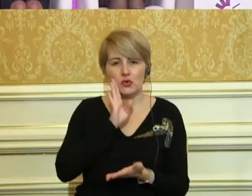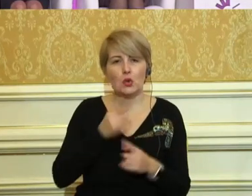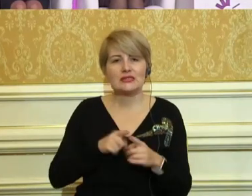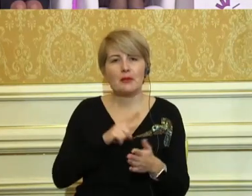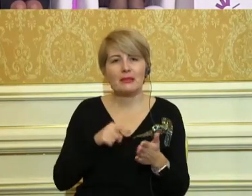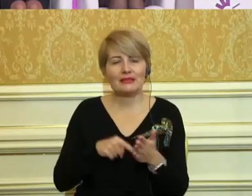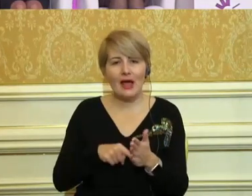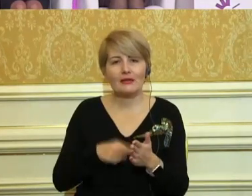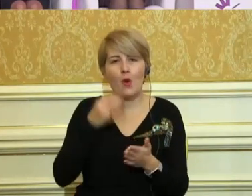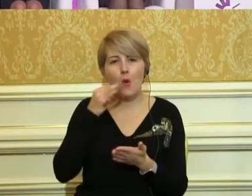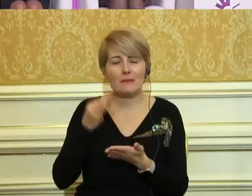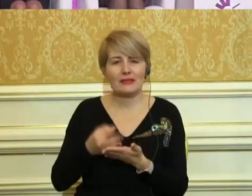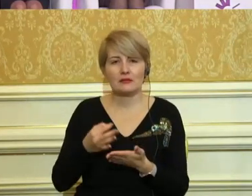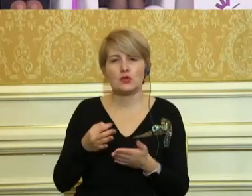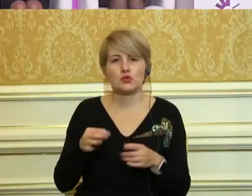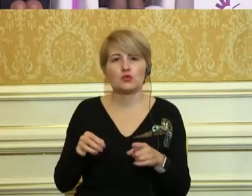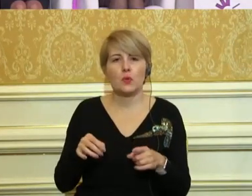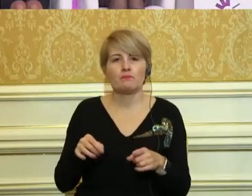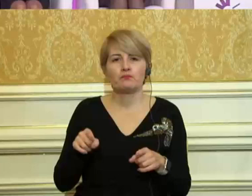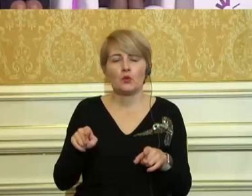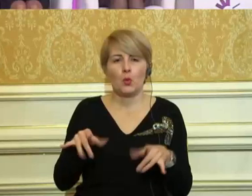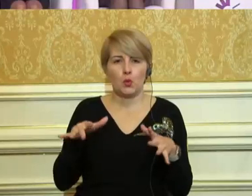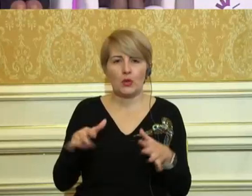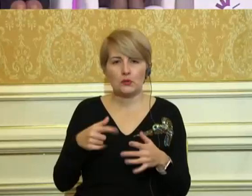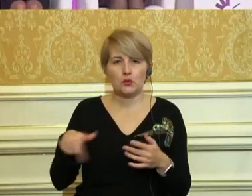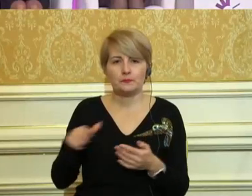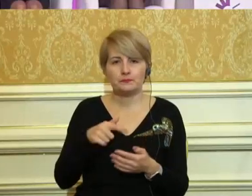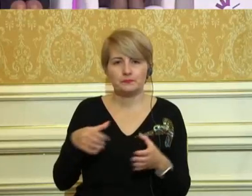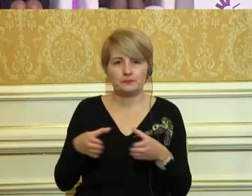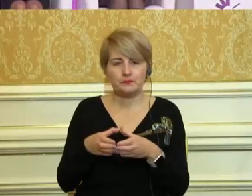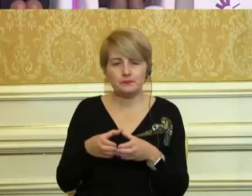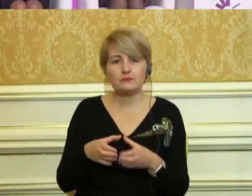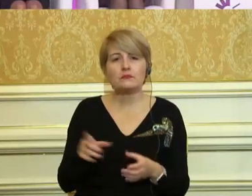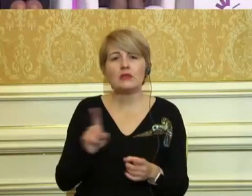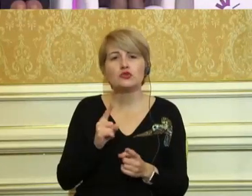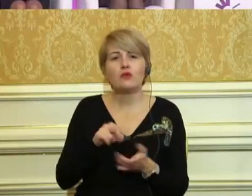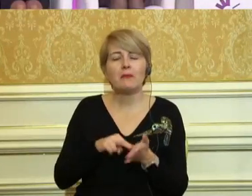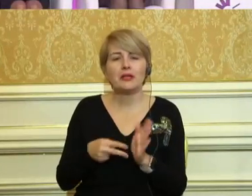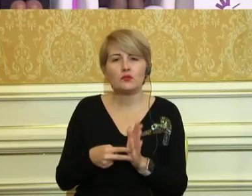of women working for this sphere. Is it the issue of the competency of the government? Do